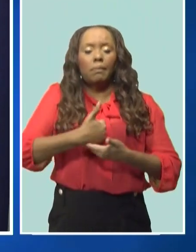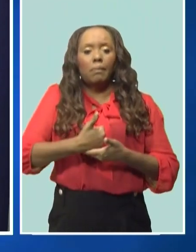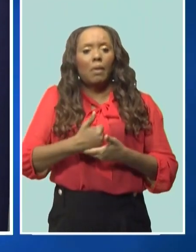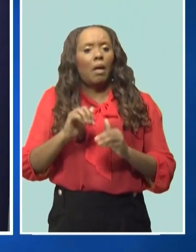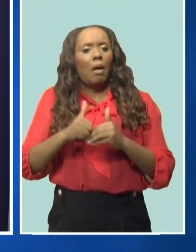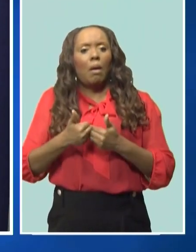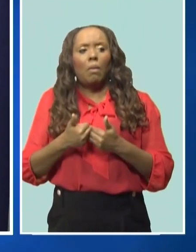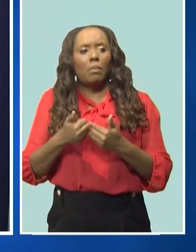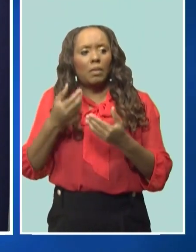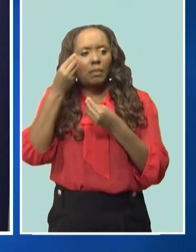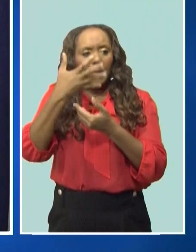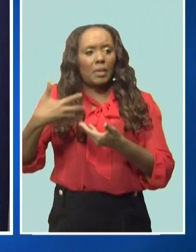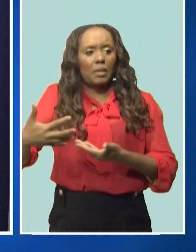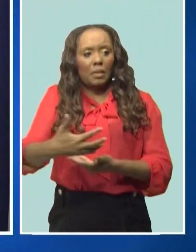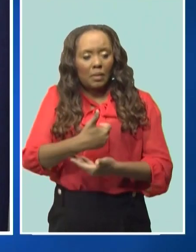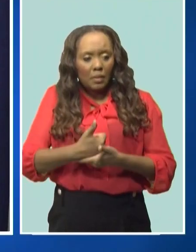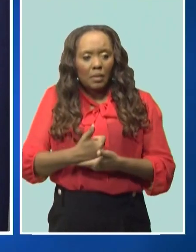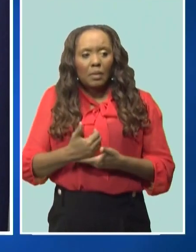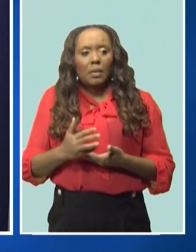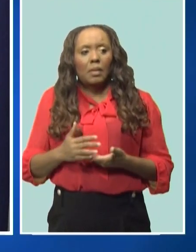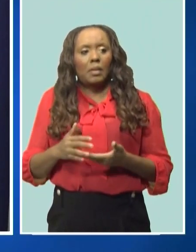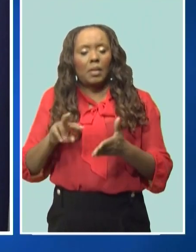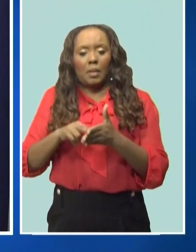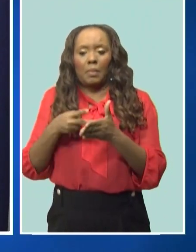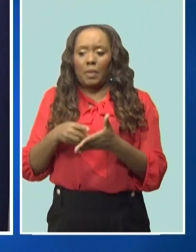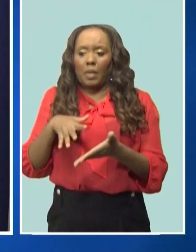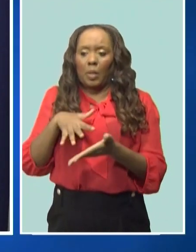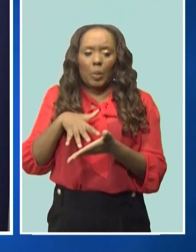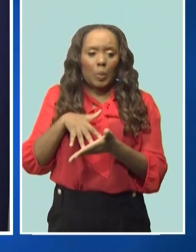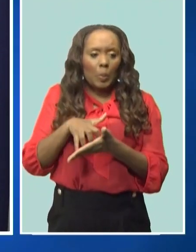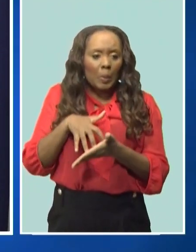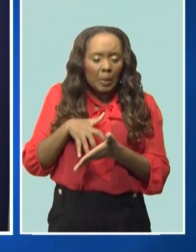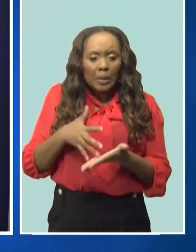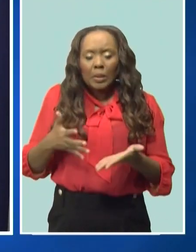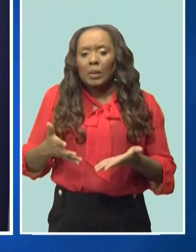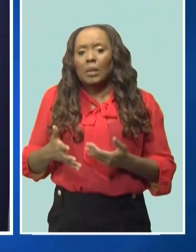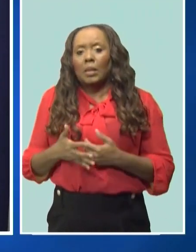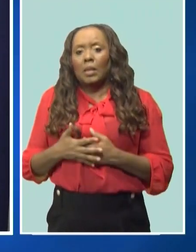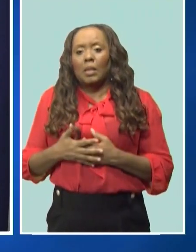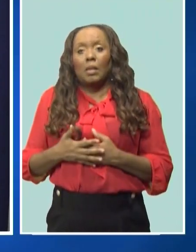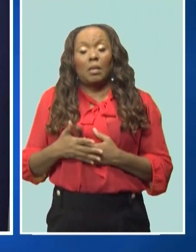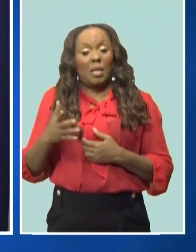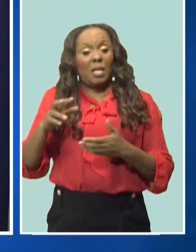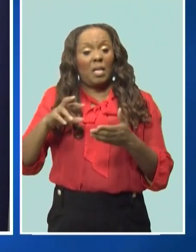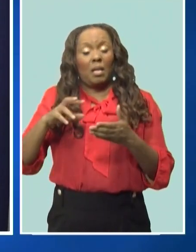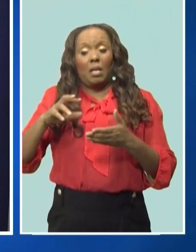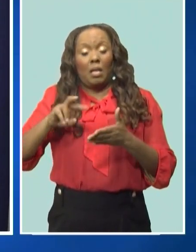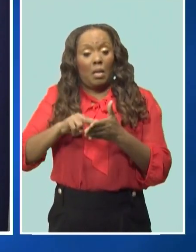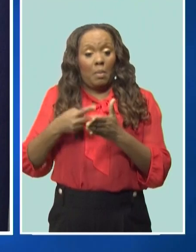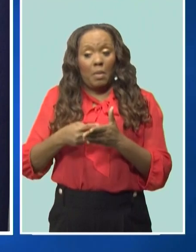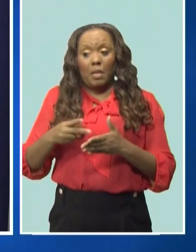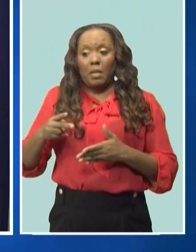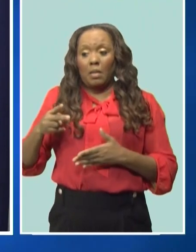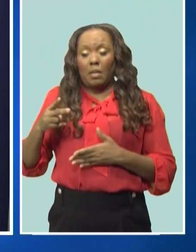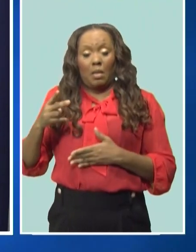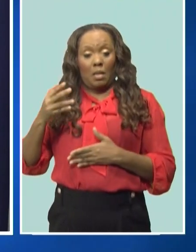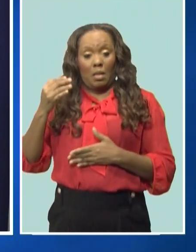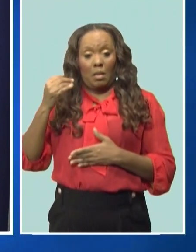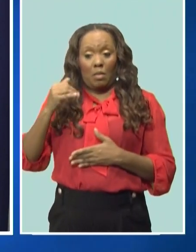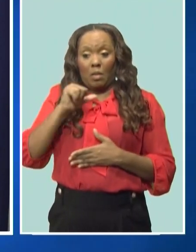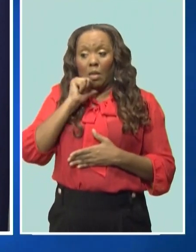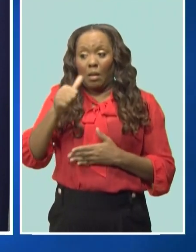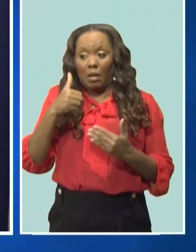management is weak national digital sovereignty. That is, the lack of power